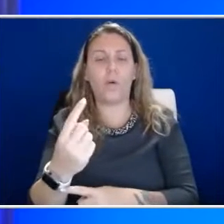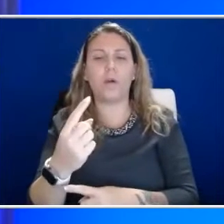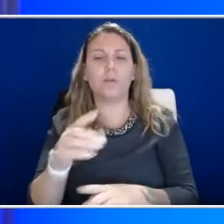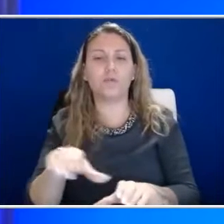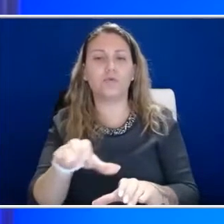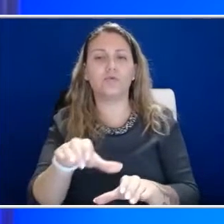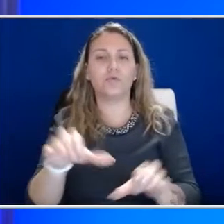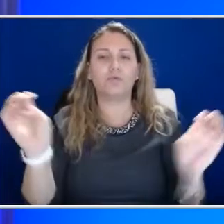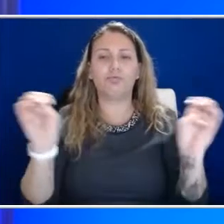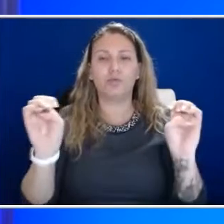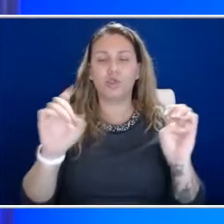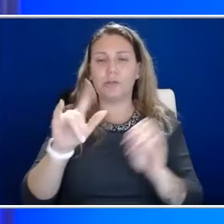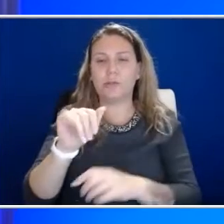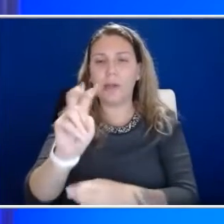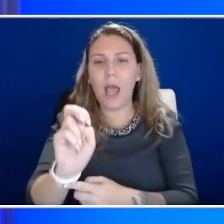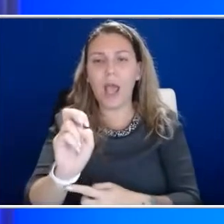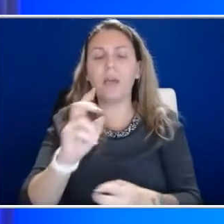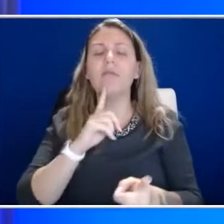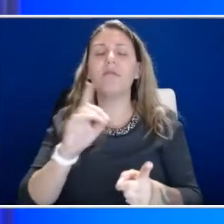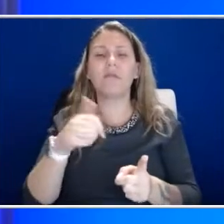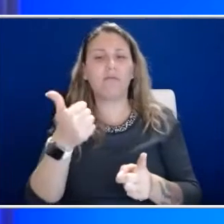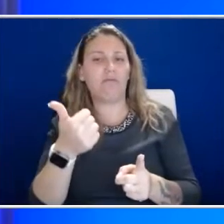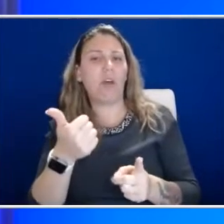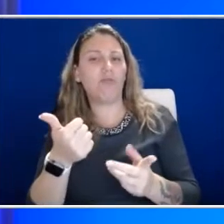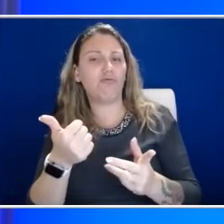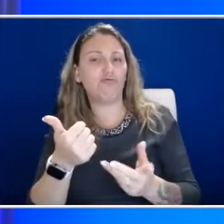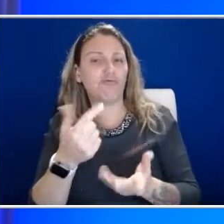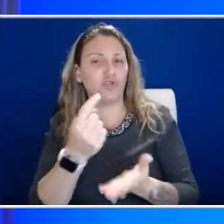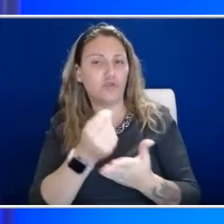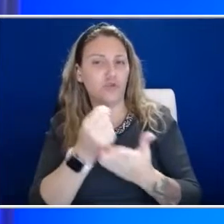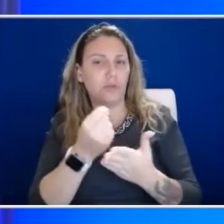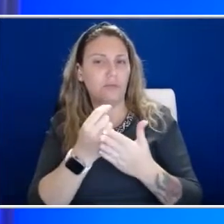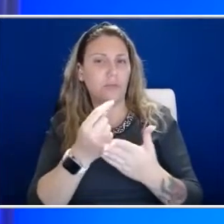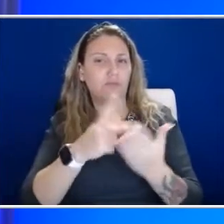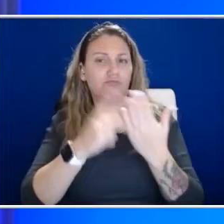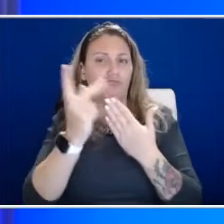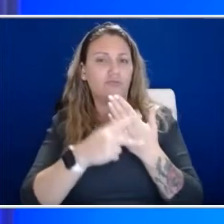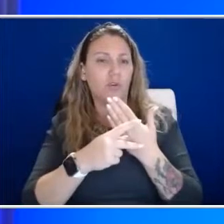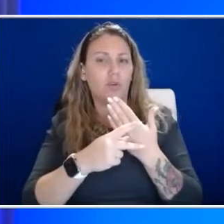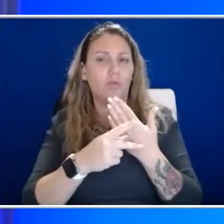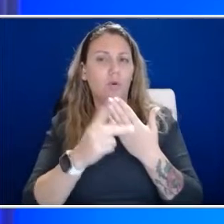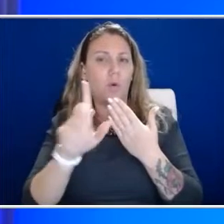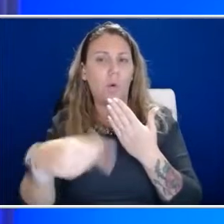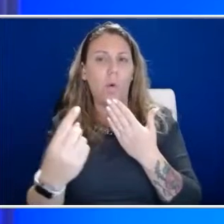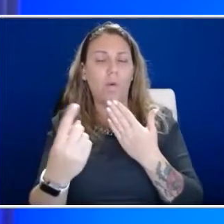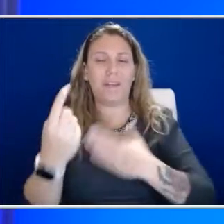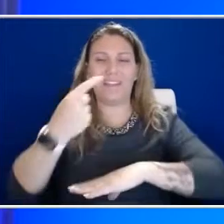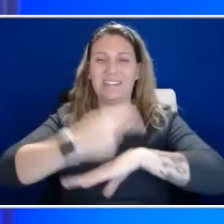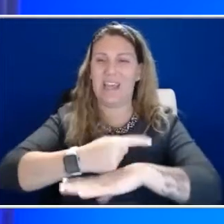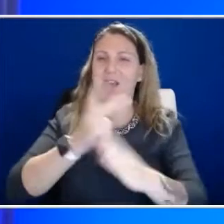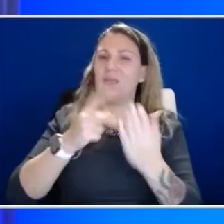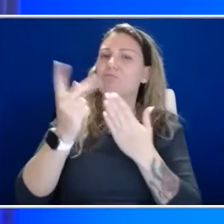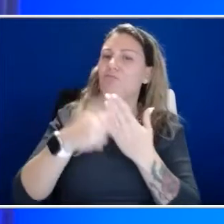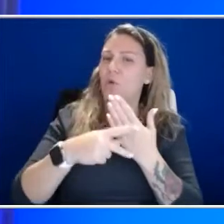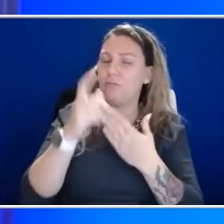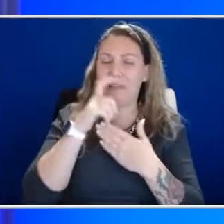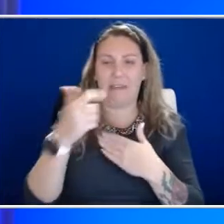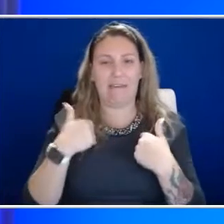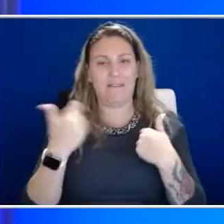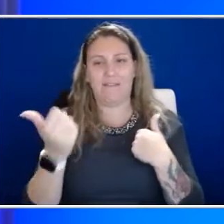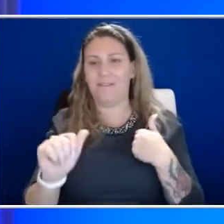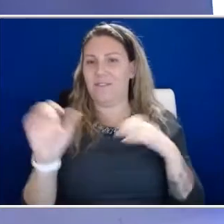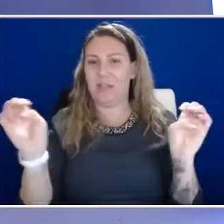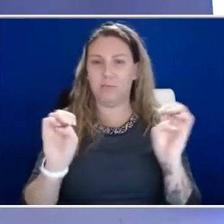other hyperbaric oxygen treatment kind of programs are only the day programs, and they do not do any emergent